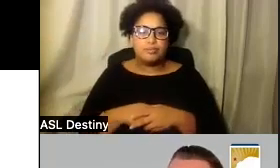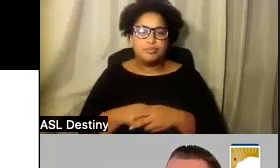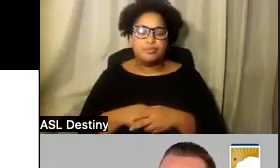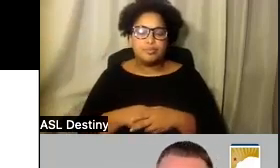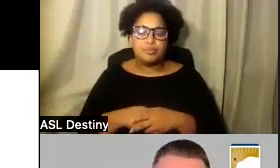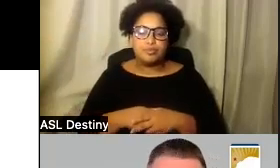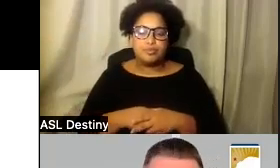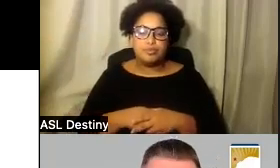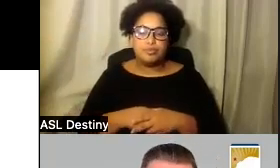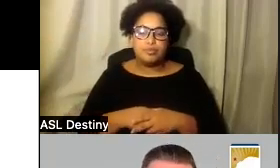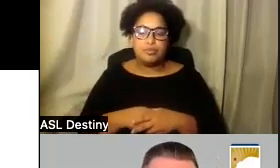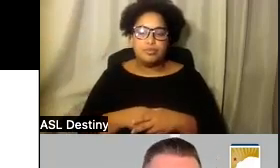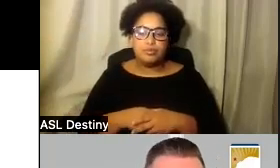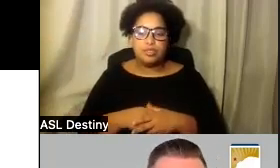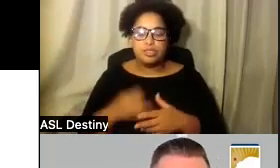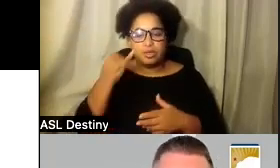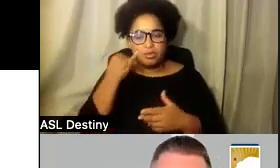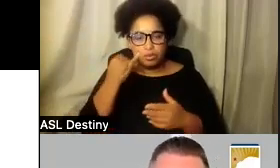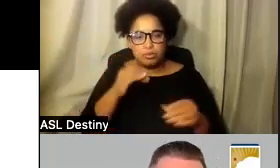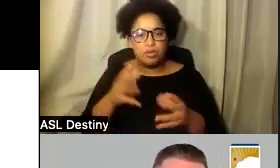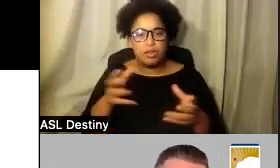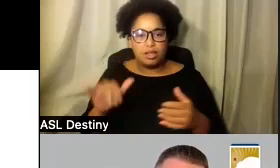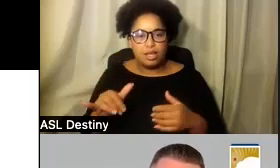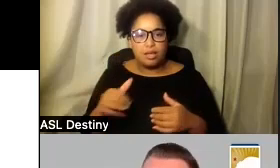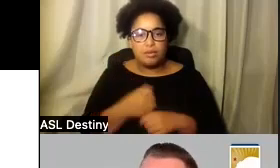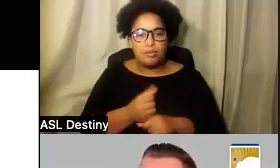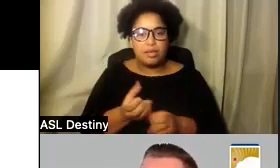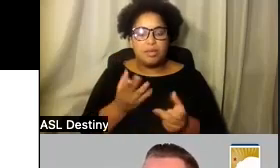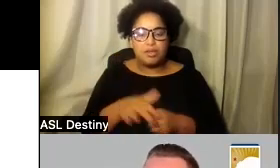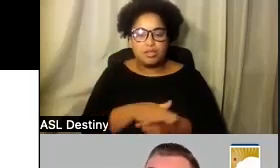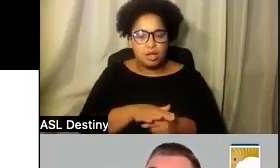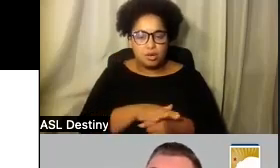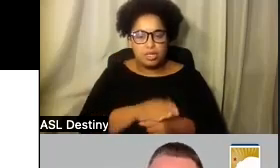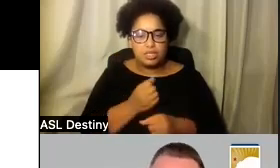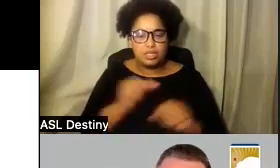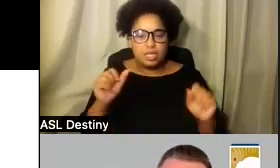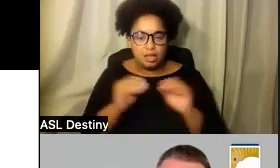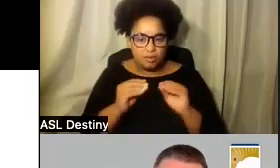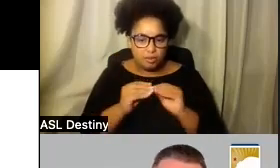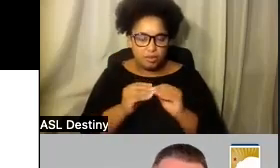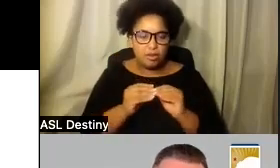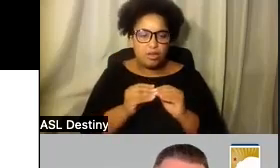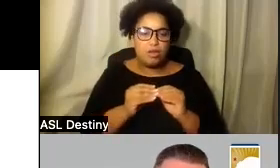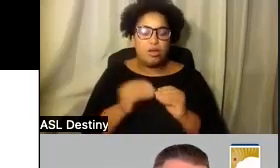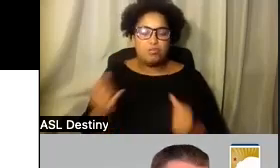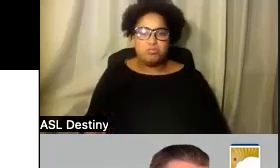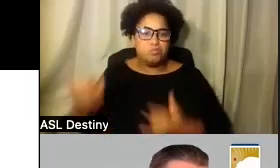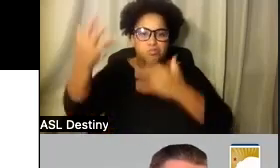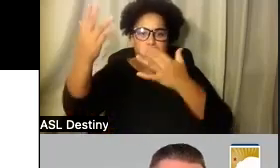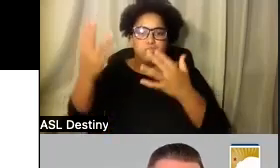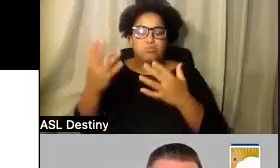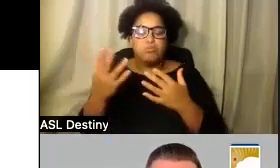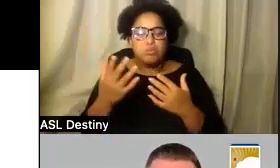remove a lot of that and make that those areas a lot safer. So wildfire mitigation is huge and a very